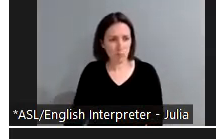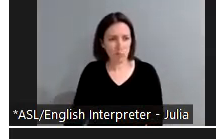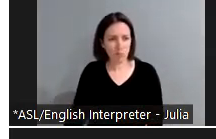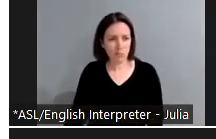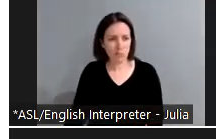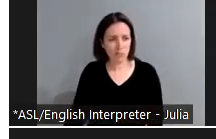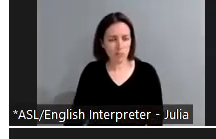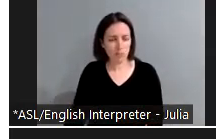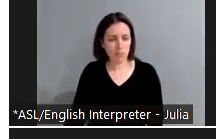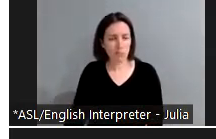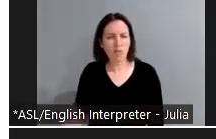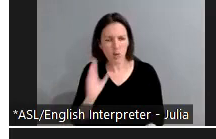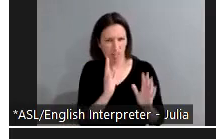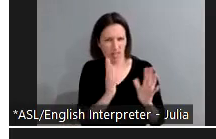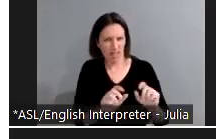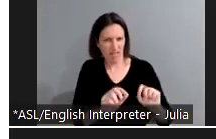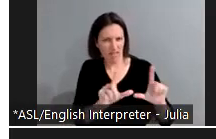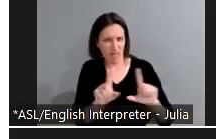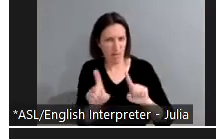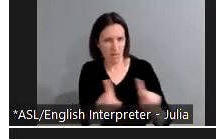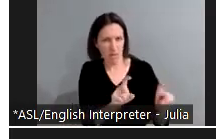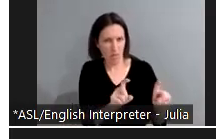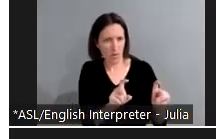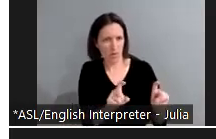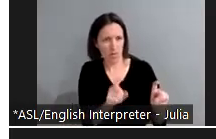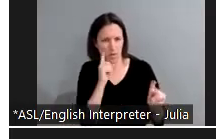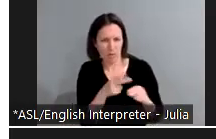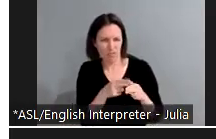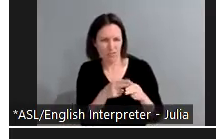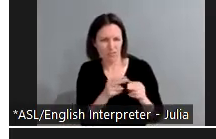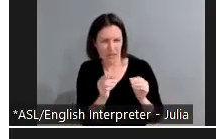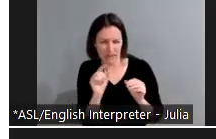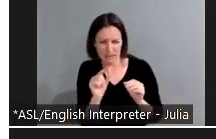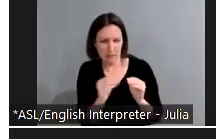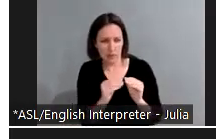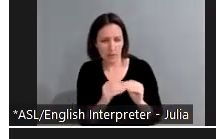I'll leave it up for just a little bit longer.